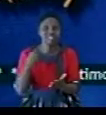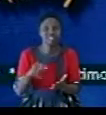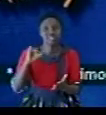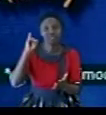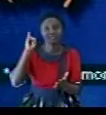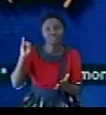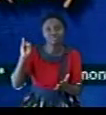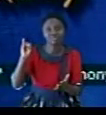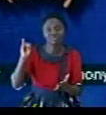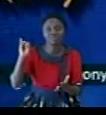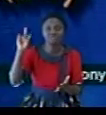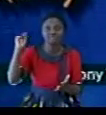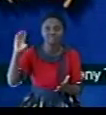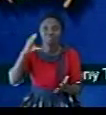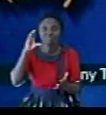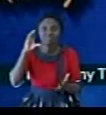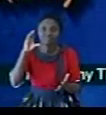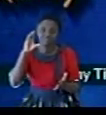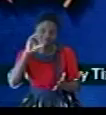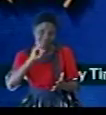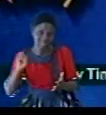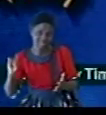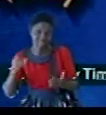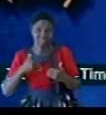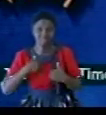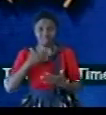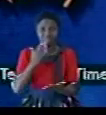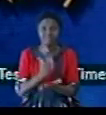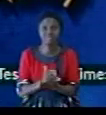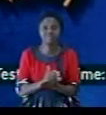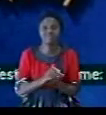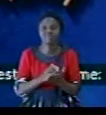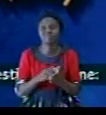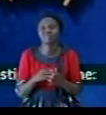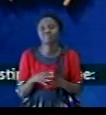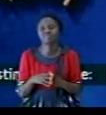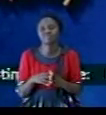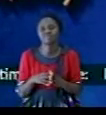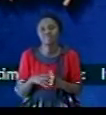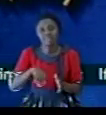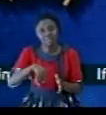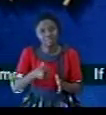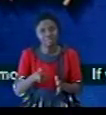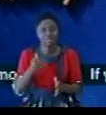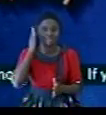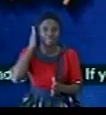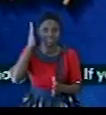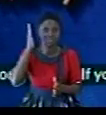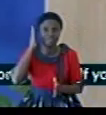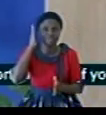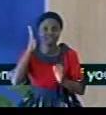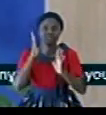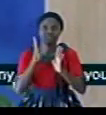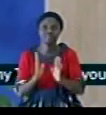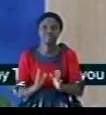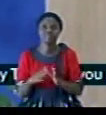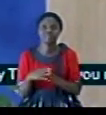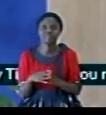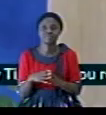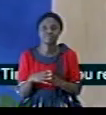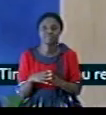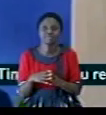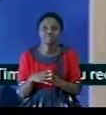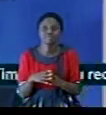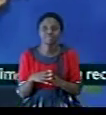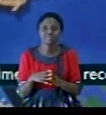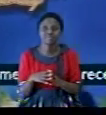has stopped. Give God the glory as we wait for the next testifier. Just to mention, what